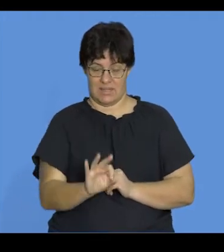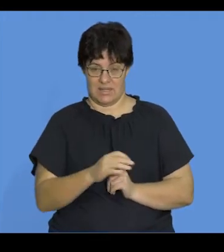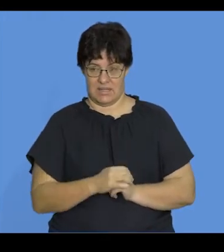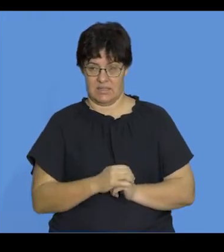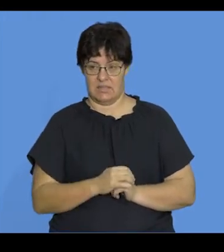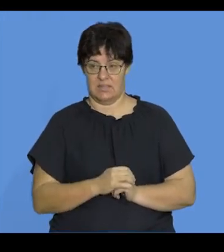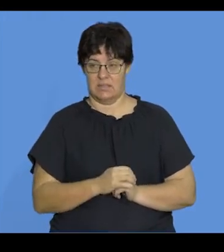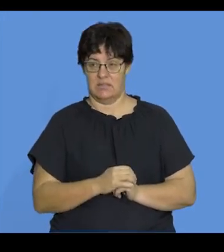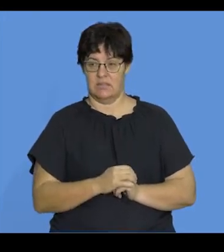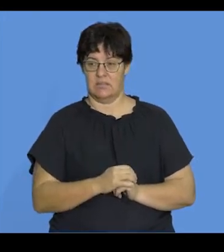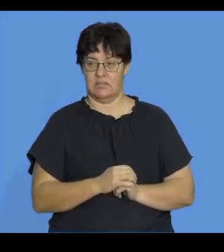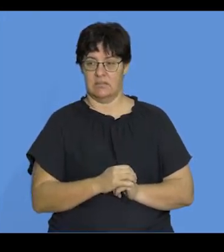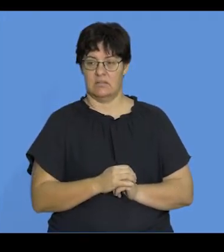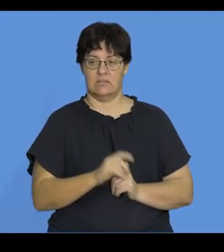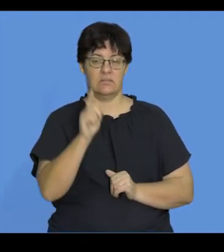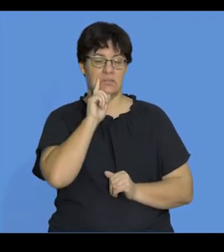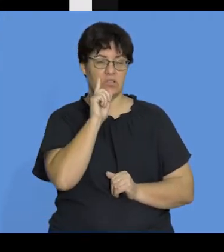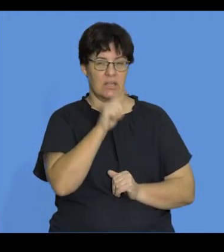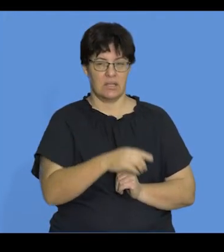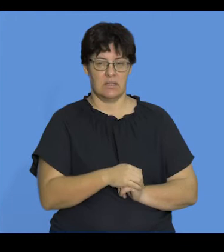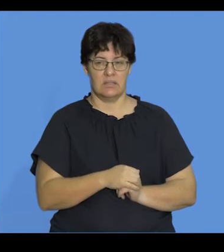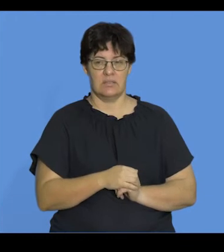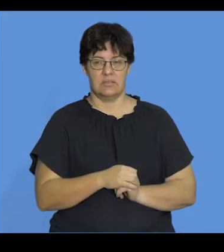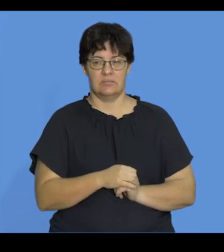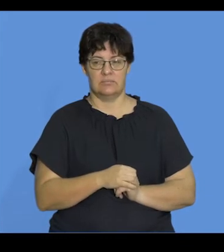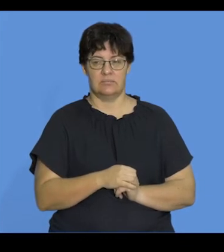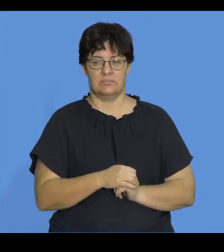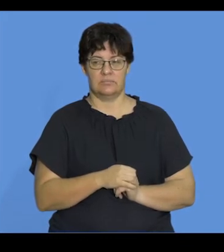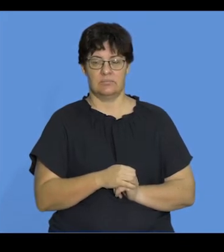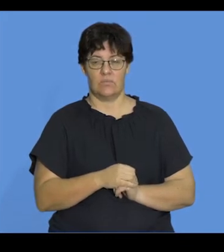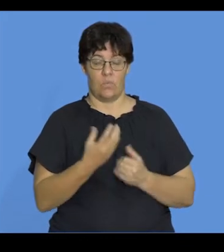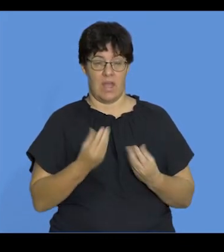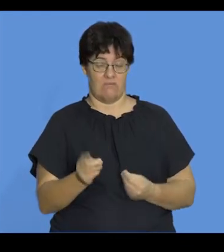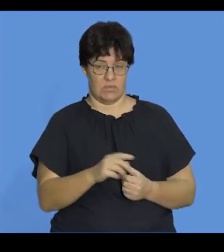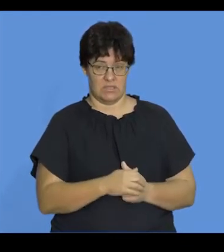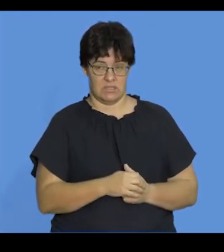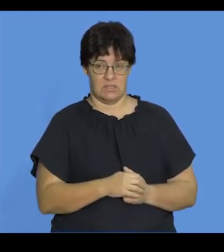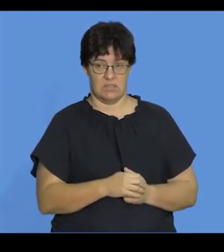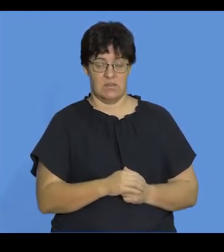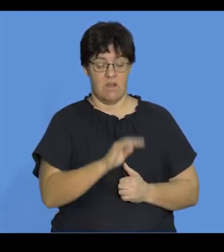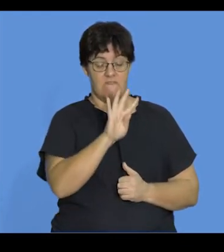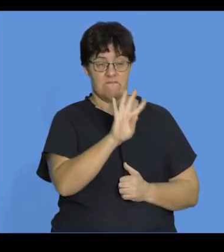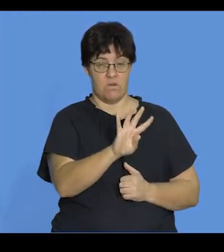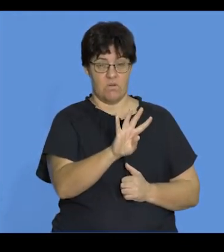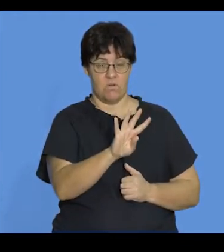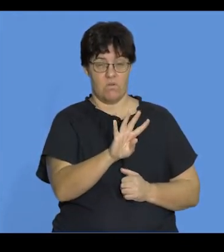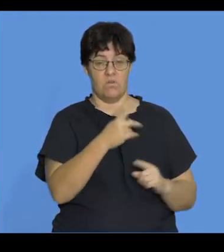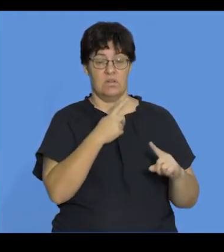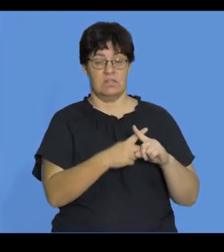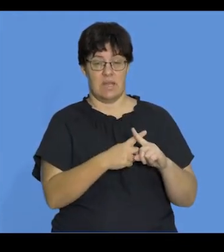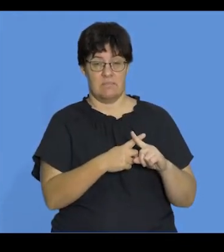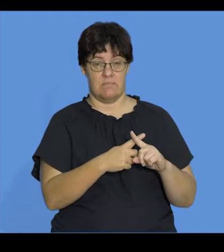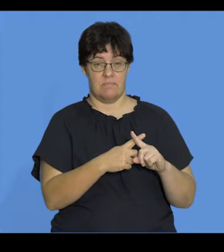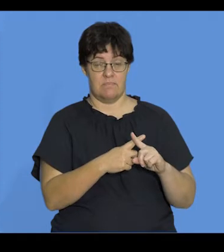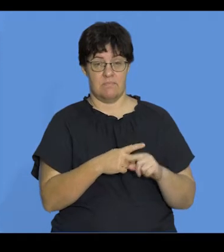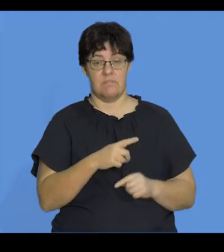3, okay? So if we can check that on our calculator, what do we have? We have got 4